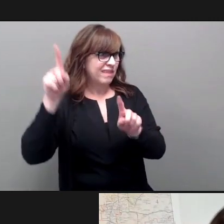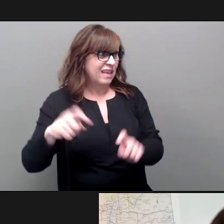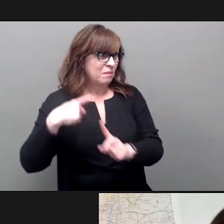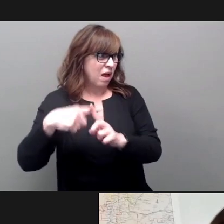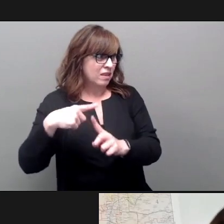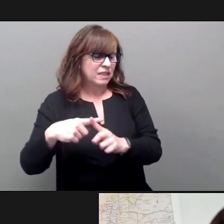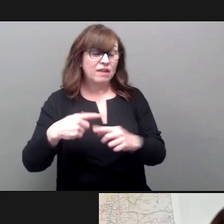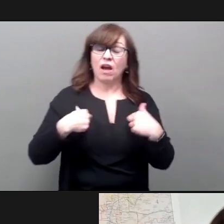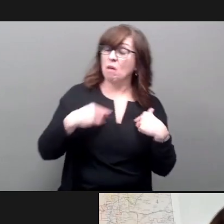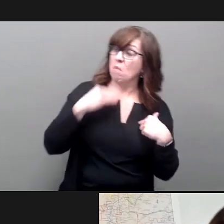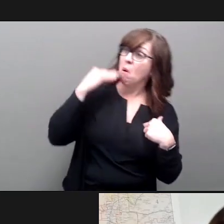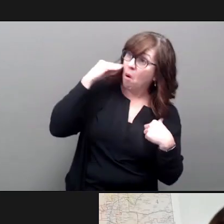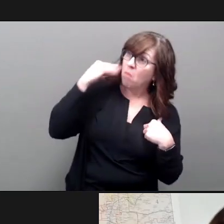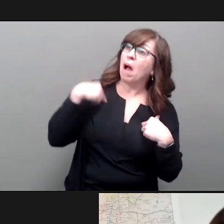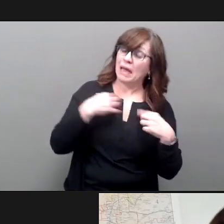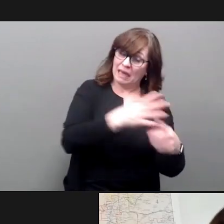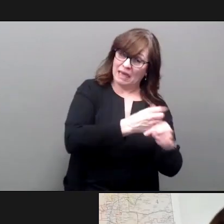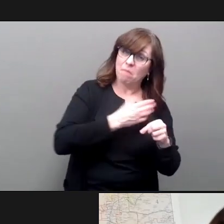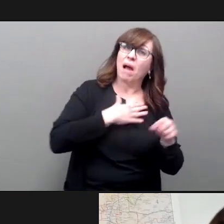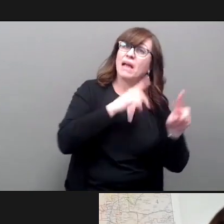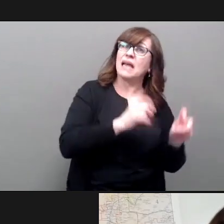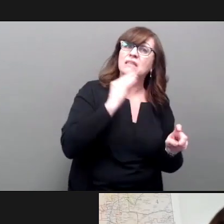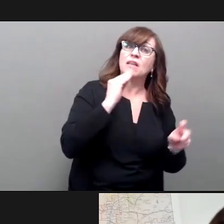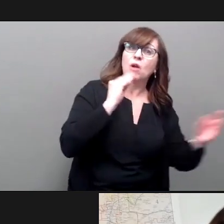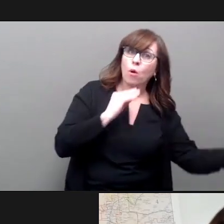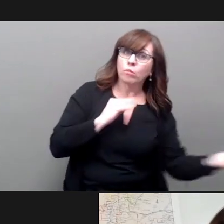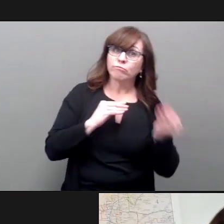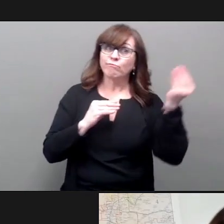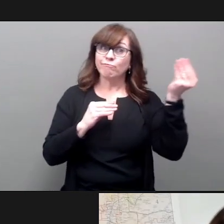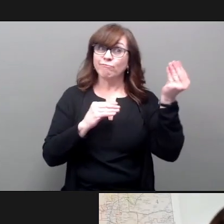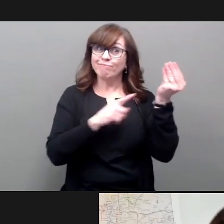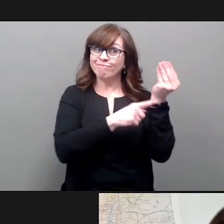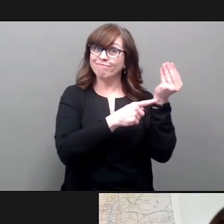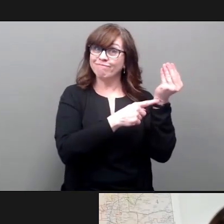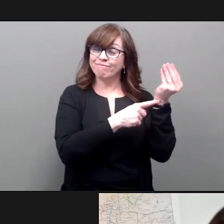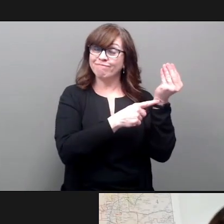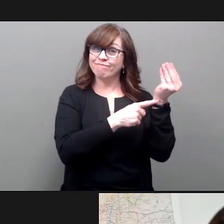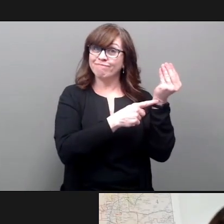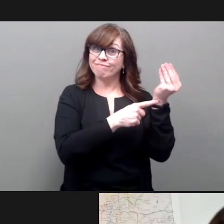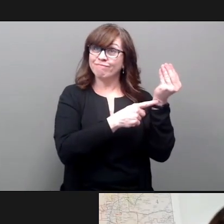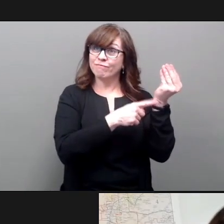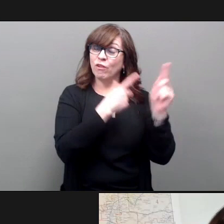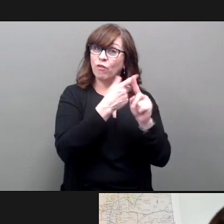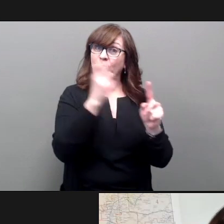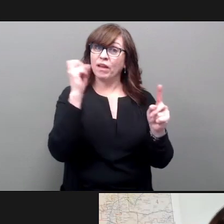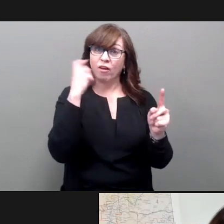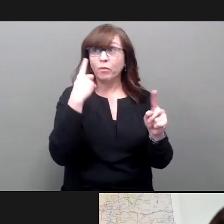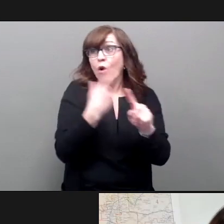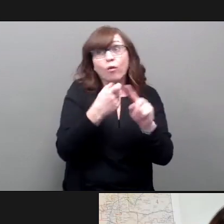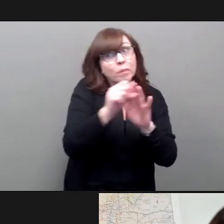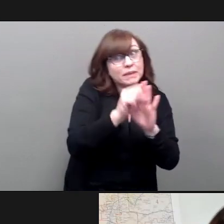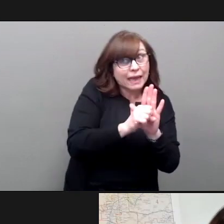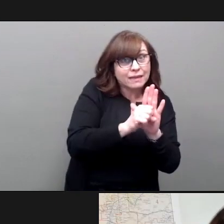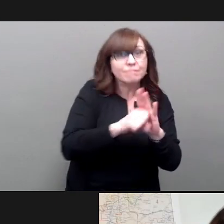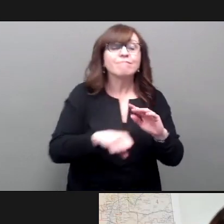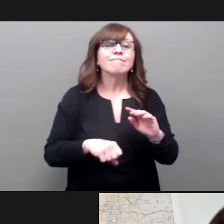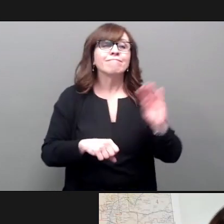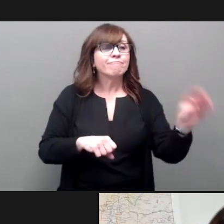and I take out one of my rapid tests that I got from the federal government or from the state, and